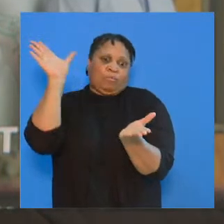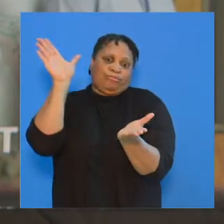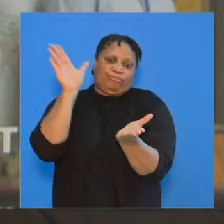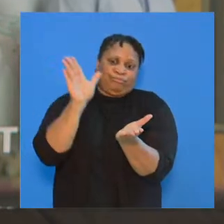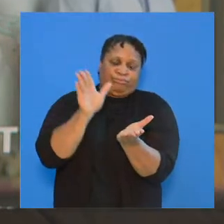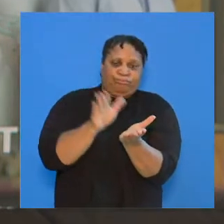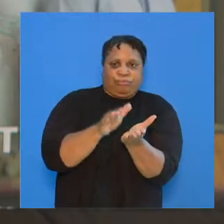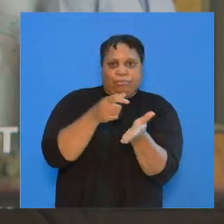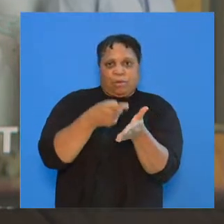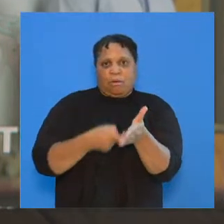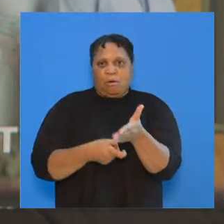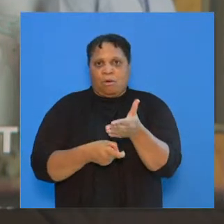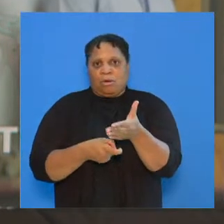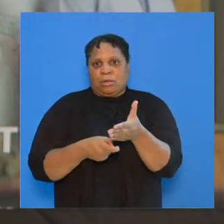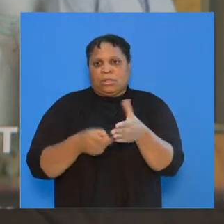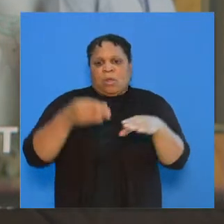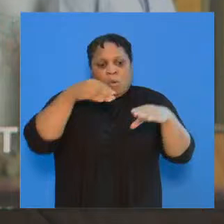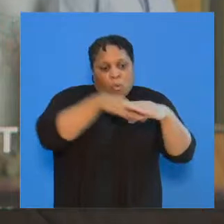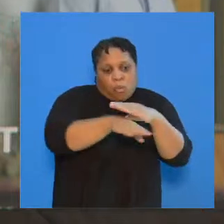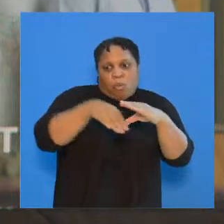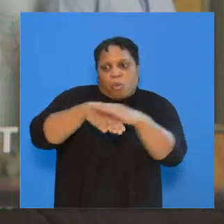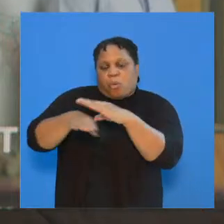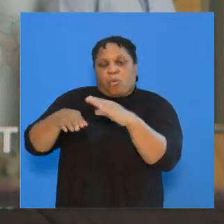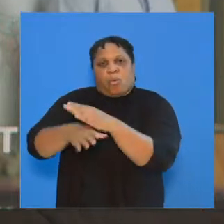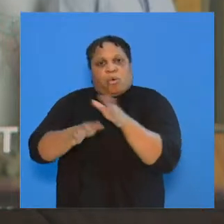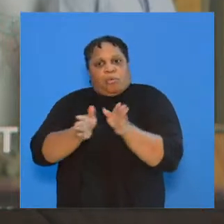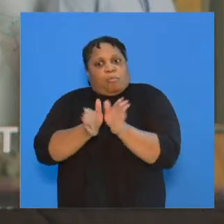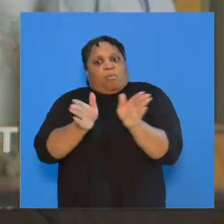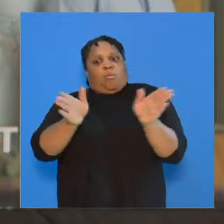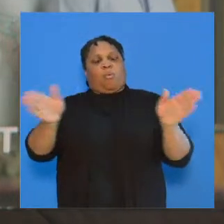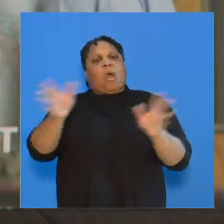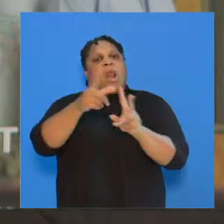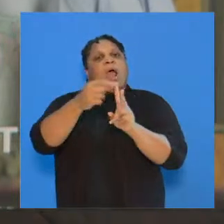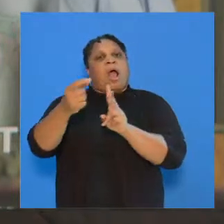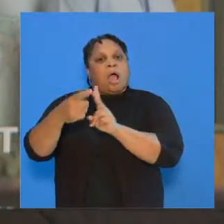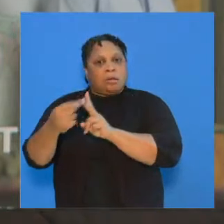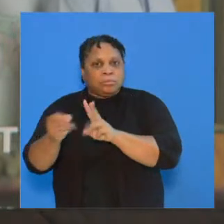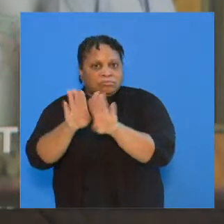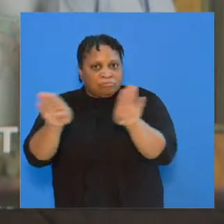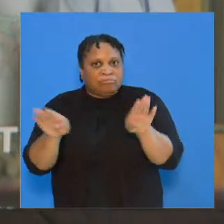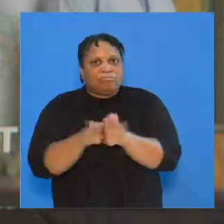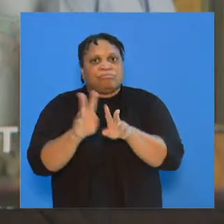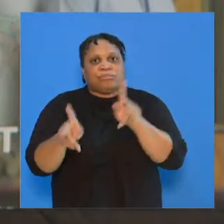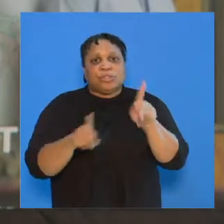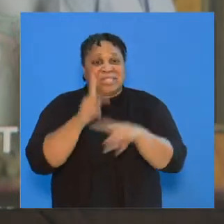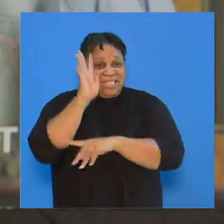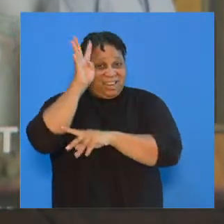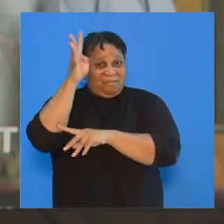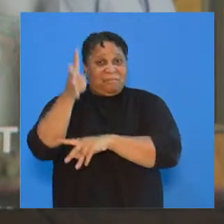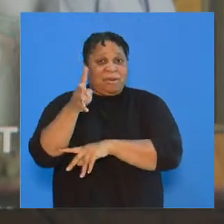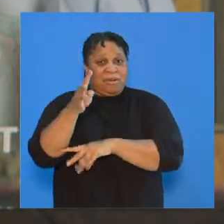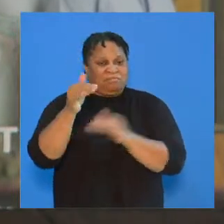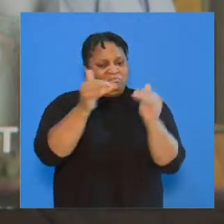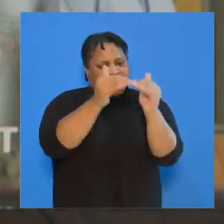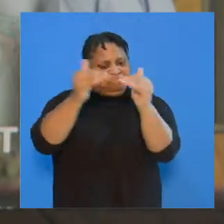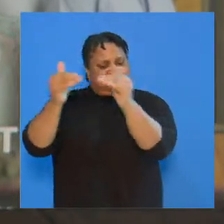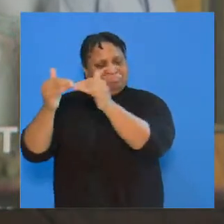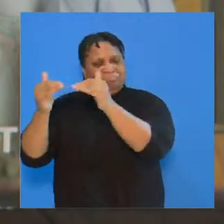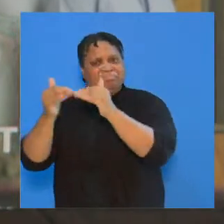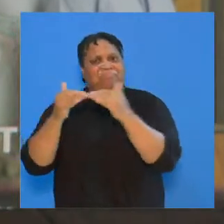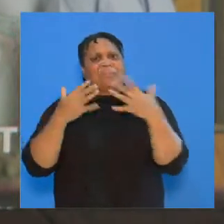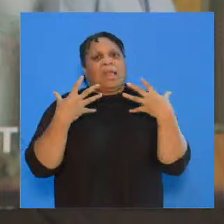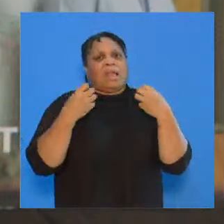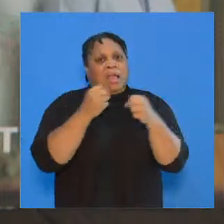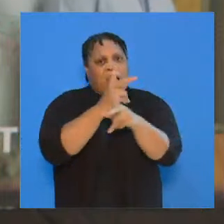care, expand access to a wider range of healthcare options for Bermudians, and to create a fairer healthcare system